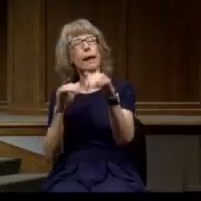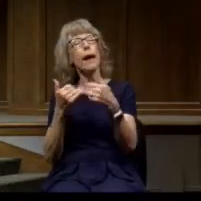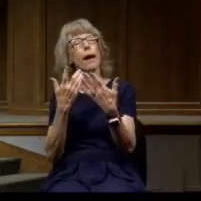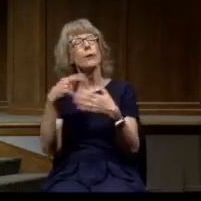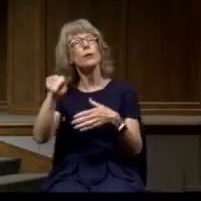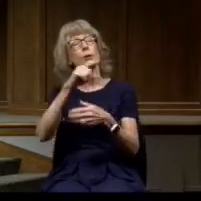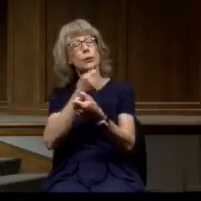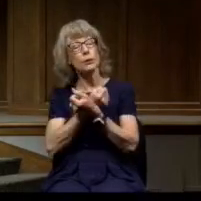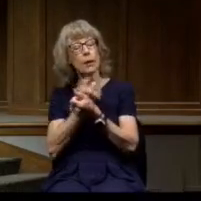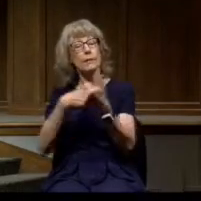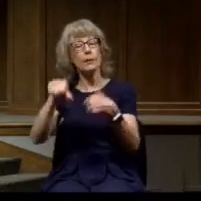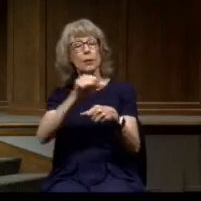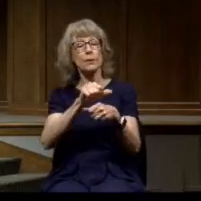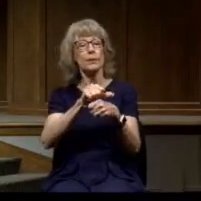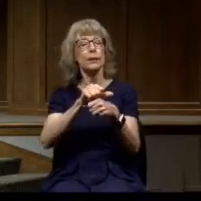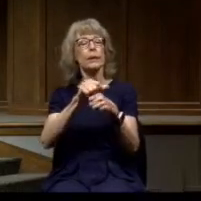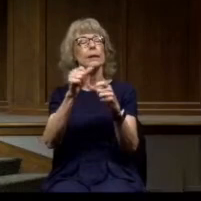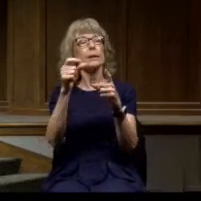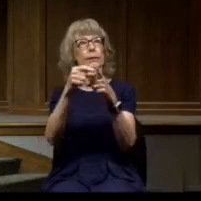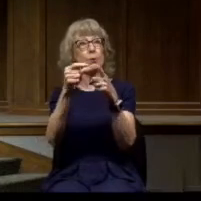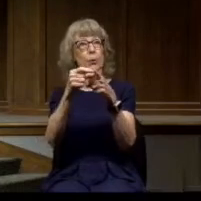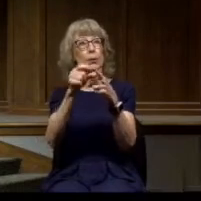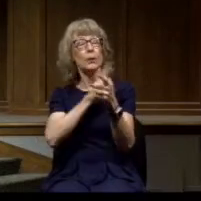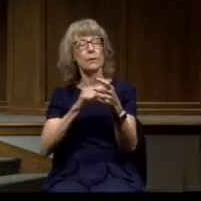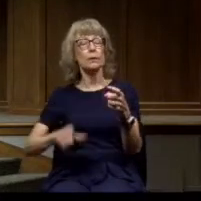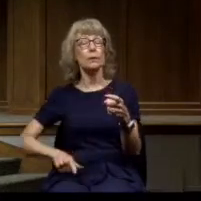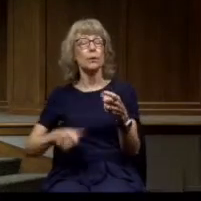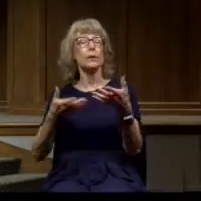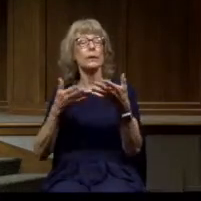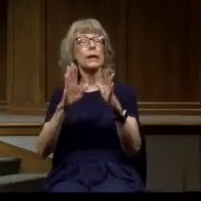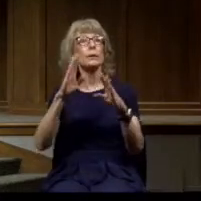This is the word of the Lord.